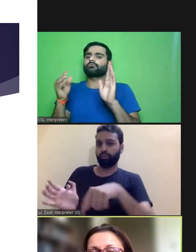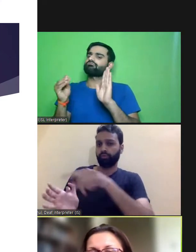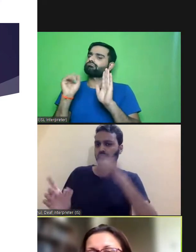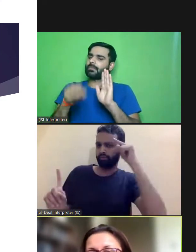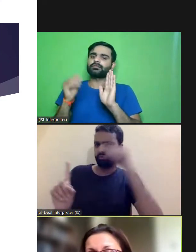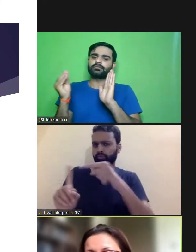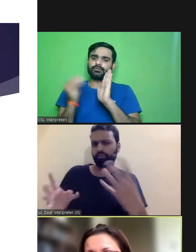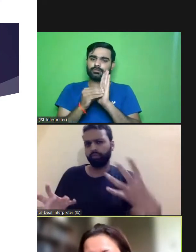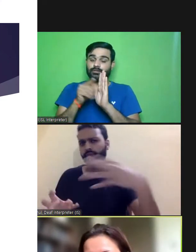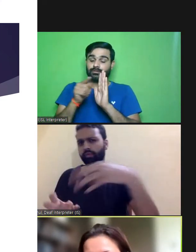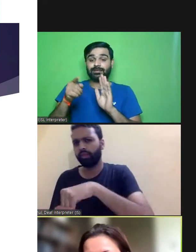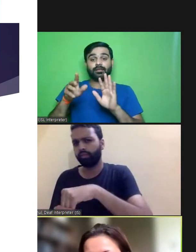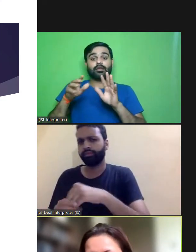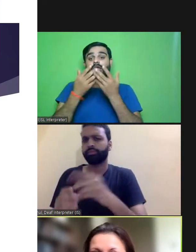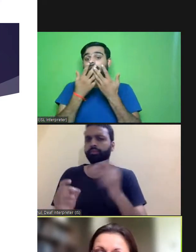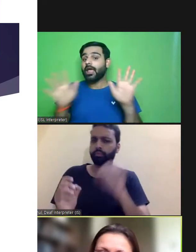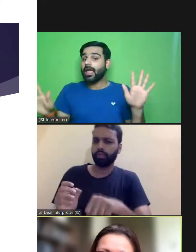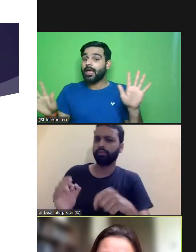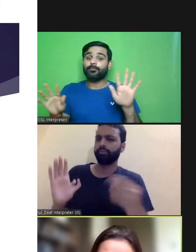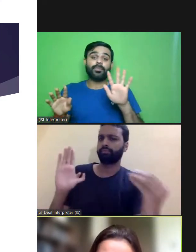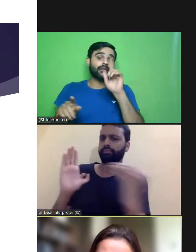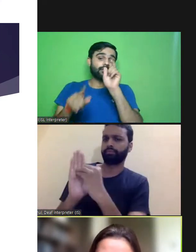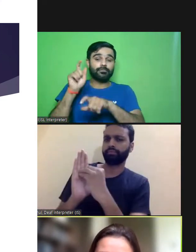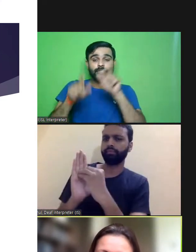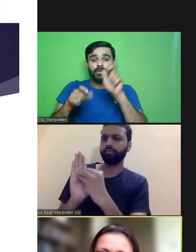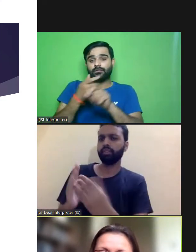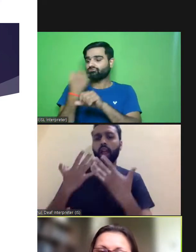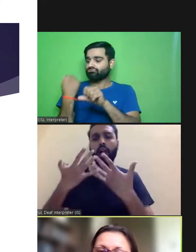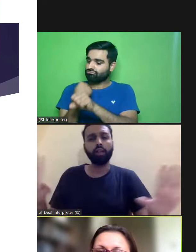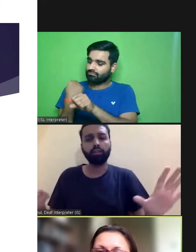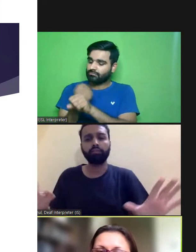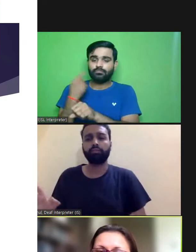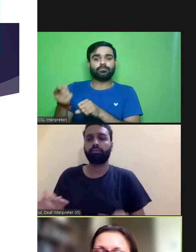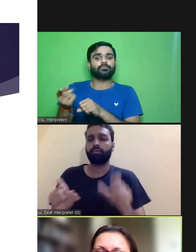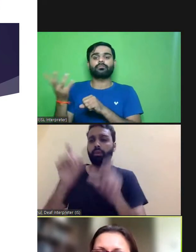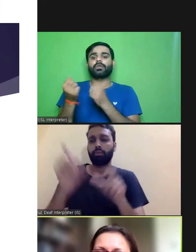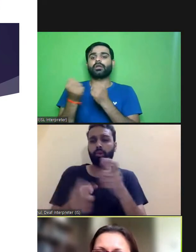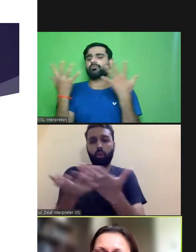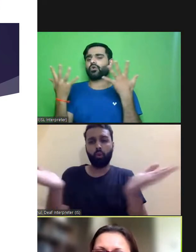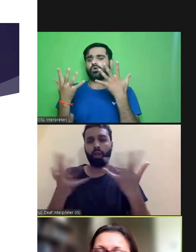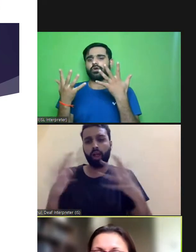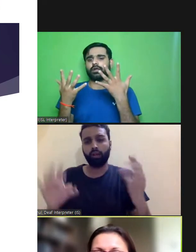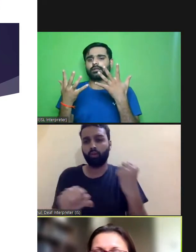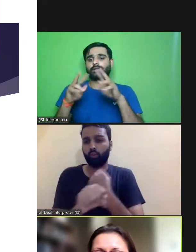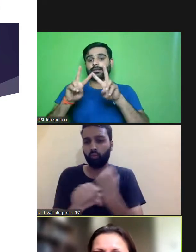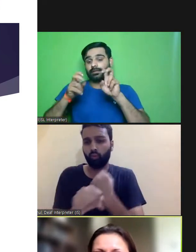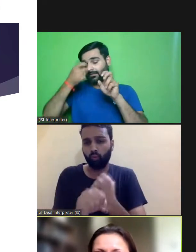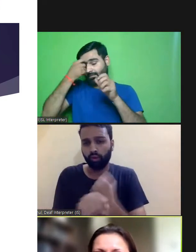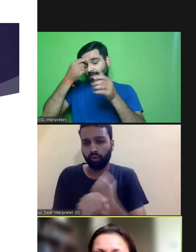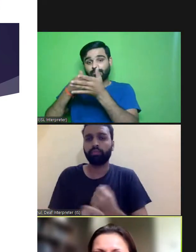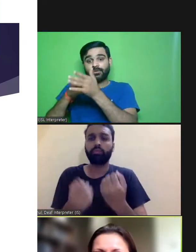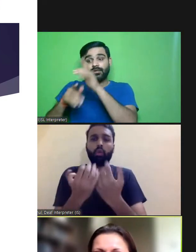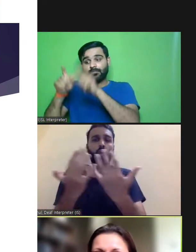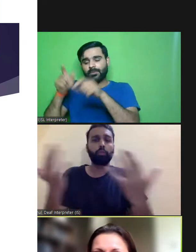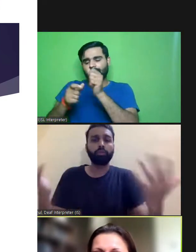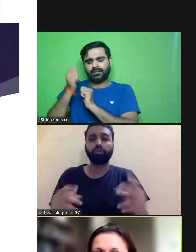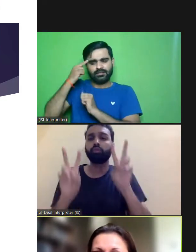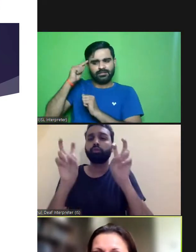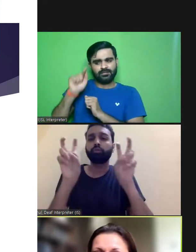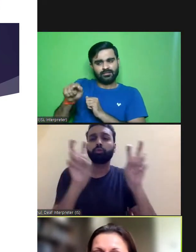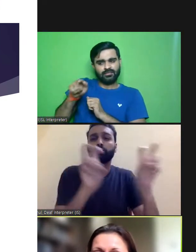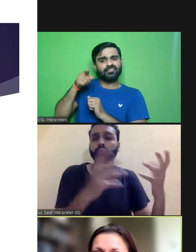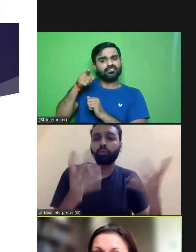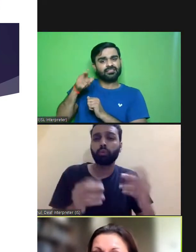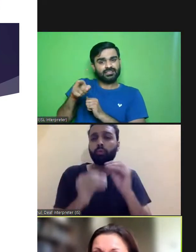need to consider that every measure has a different purpose, and because most of the measures include different indicators and different